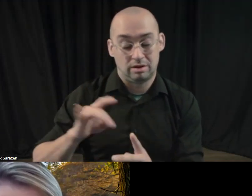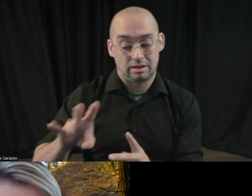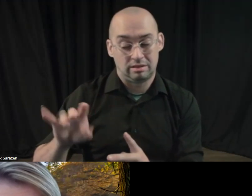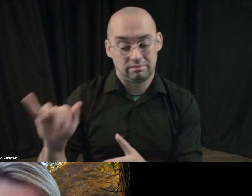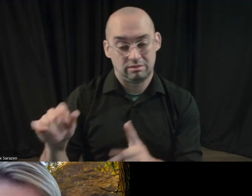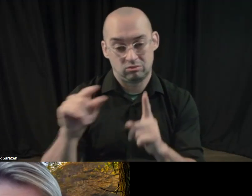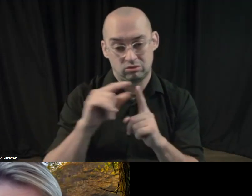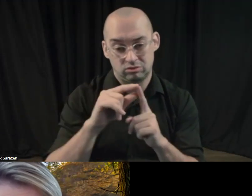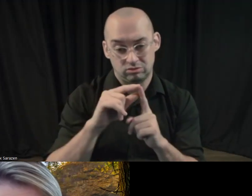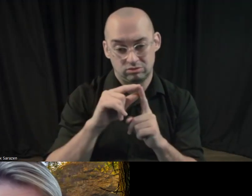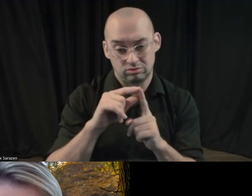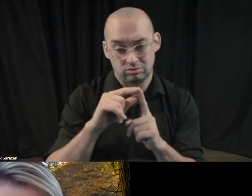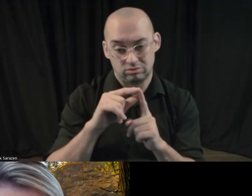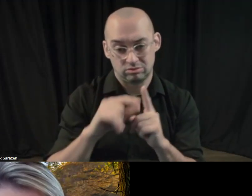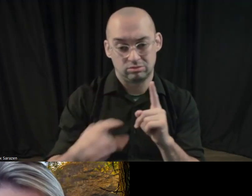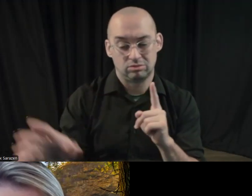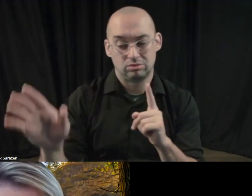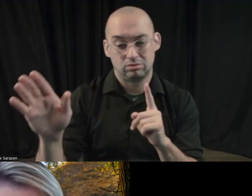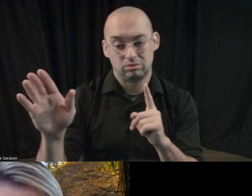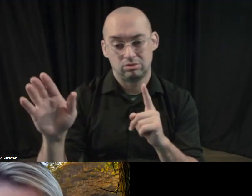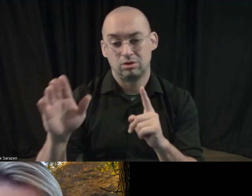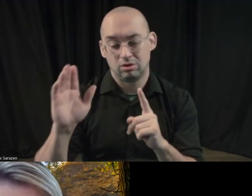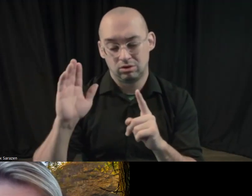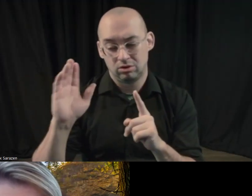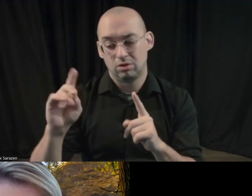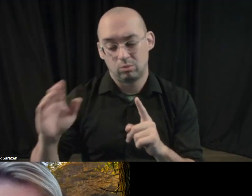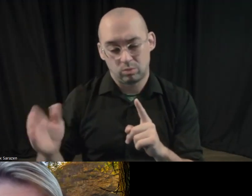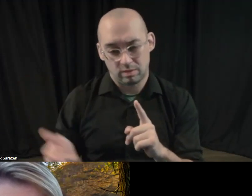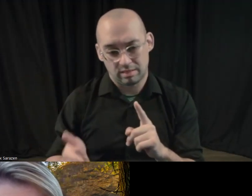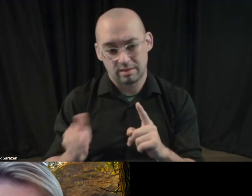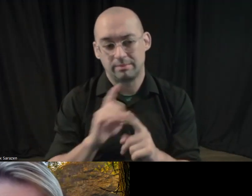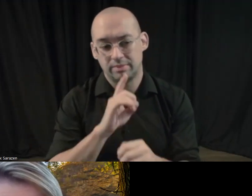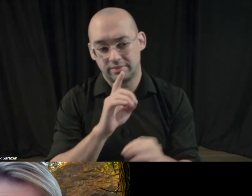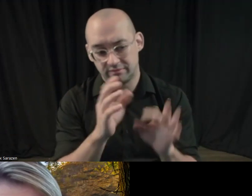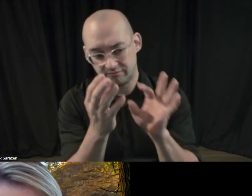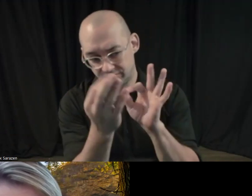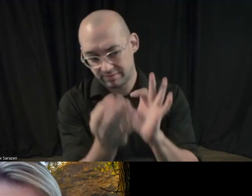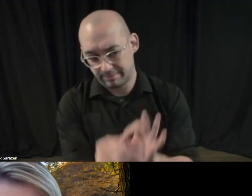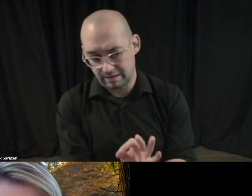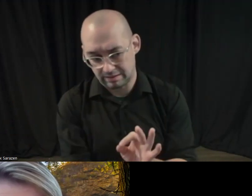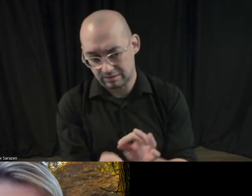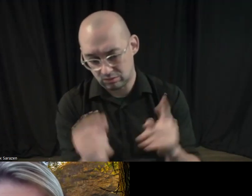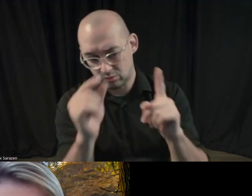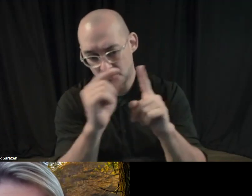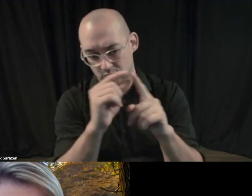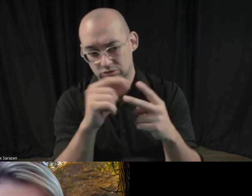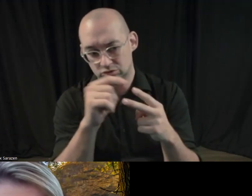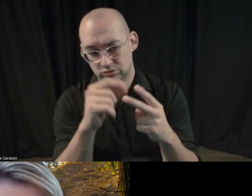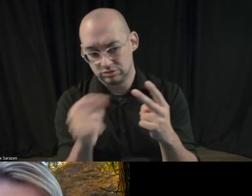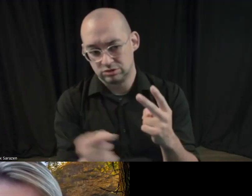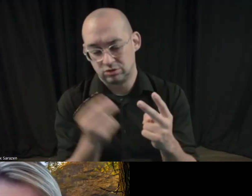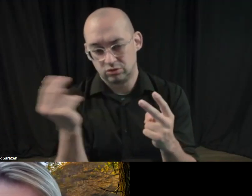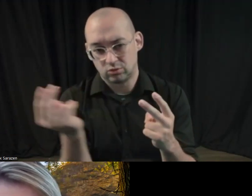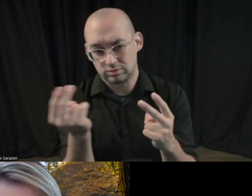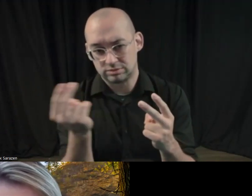totally would welcome the committee's feedback on the word choice and usage. And if